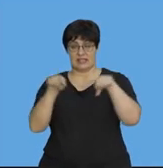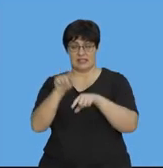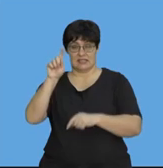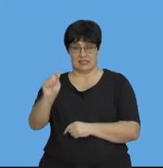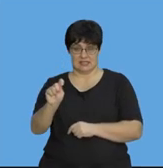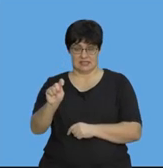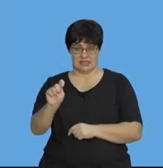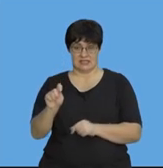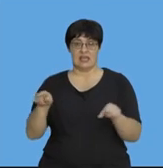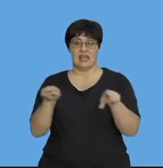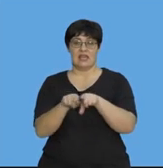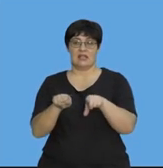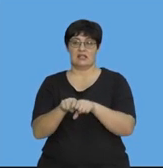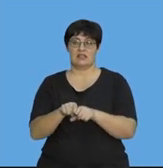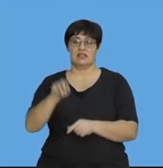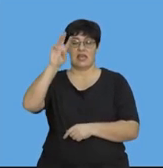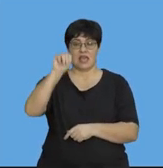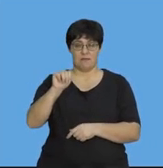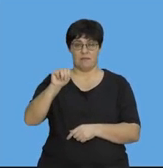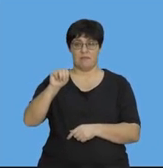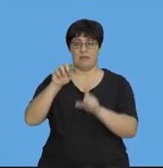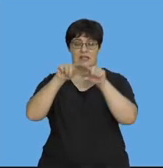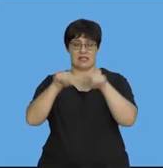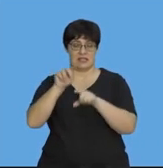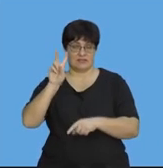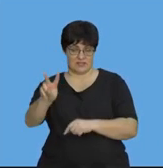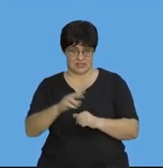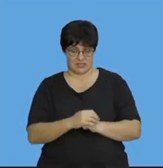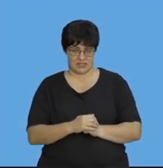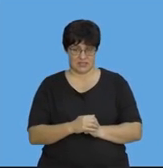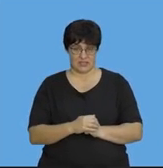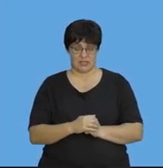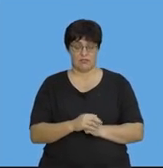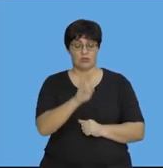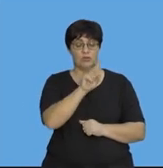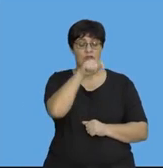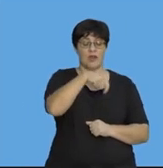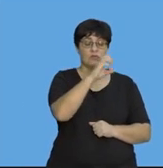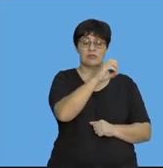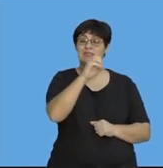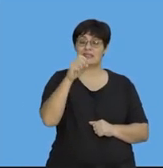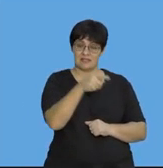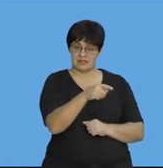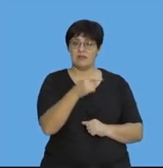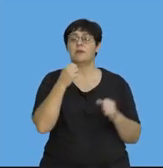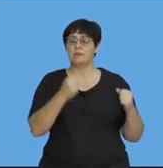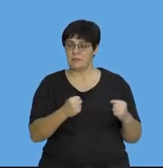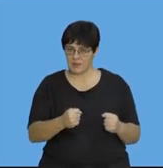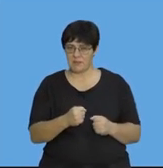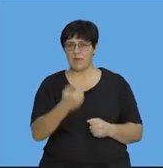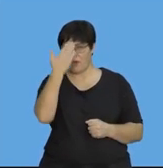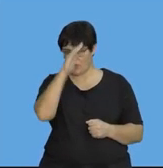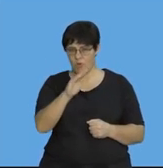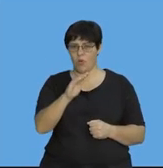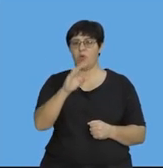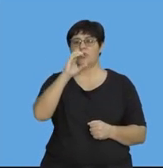delta T equals M delta V. And for the 2,000 kilogram truck, we still know